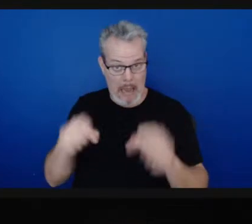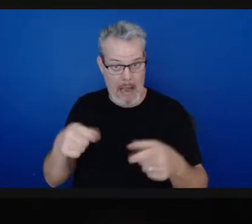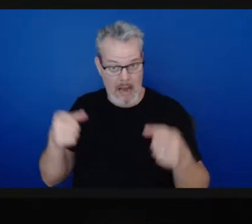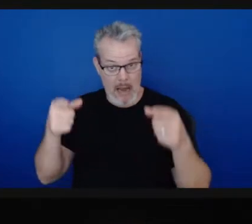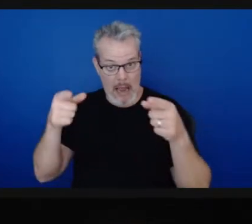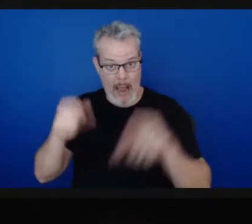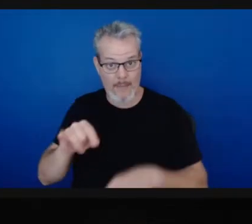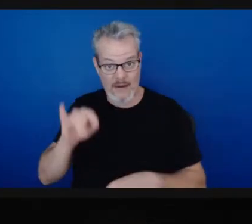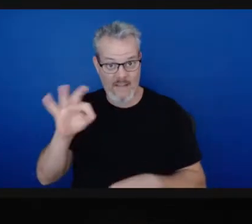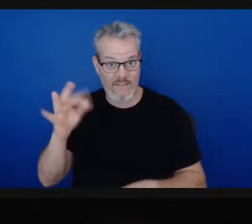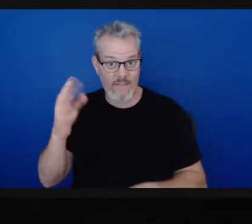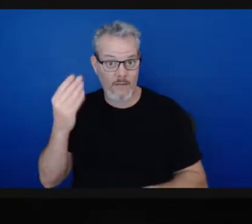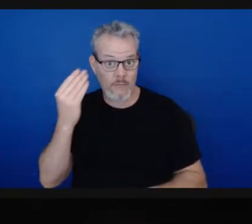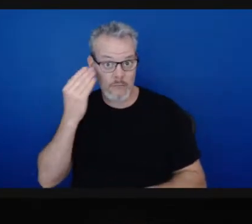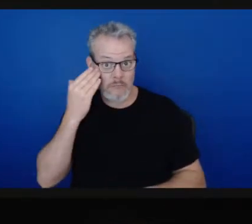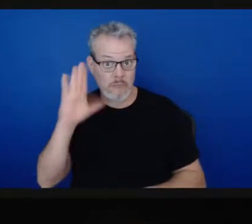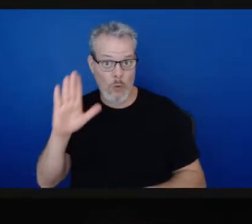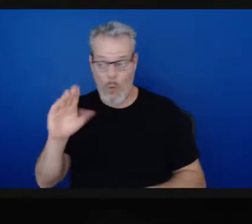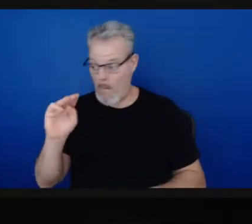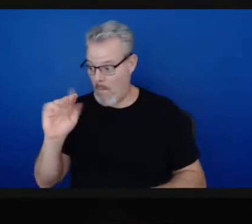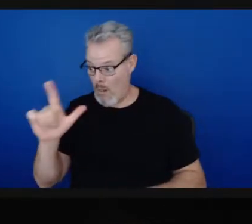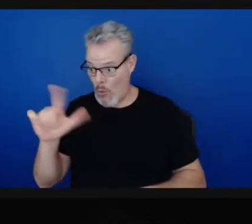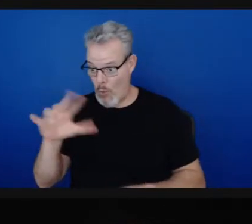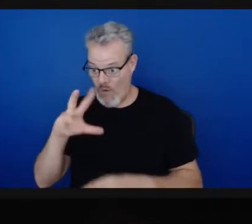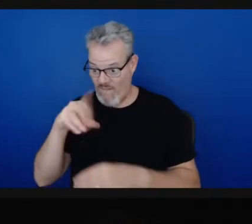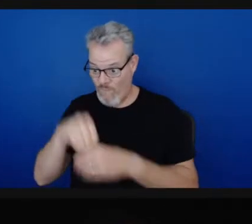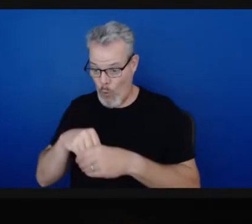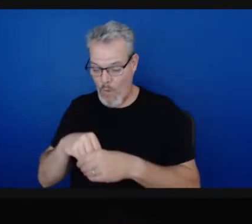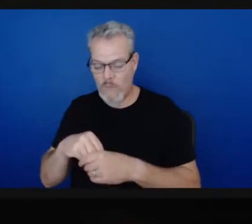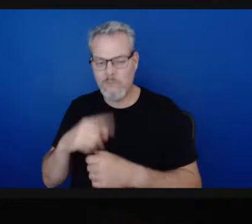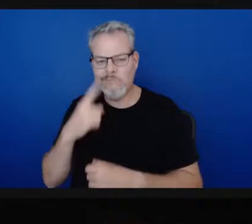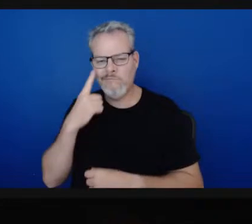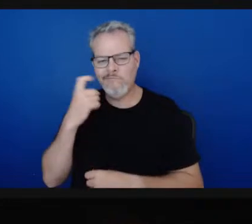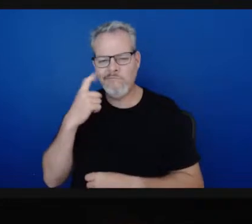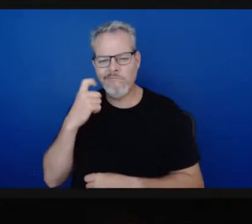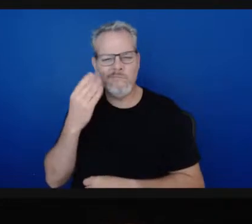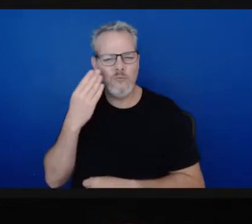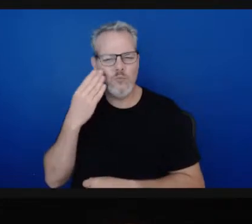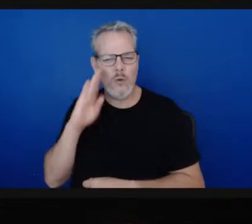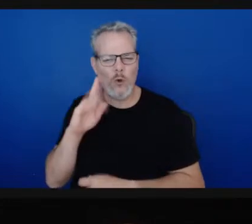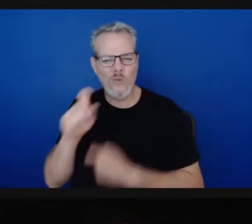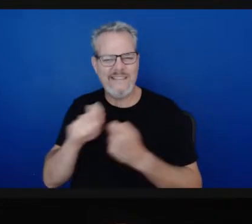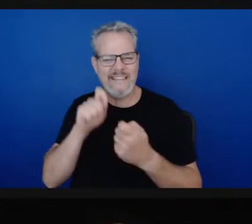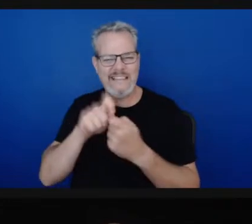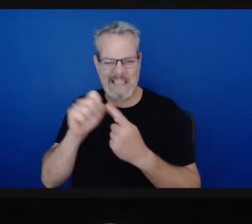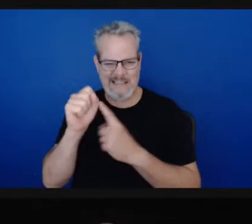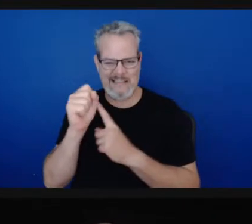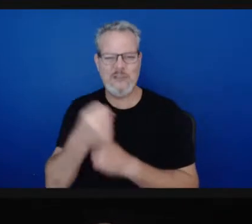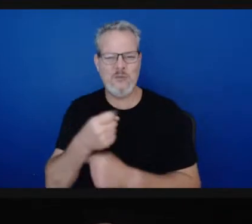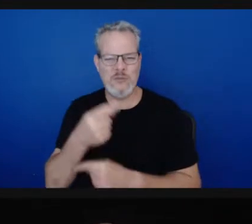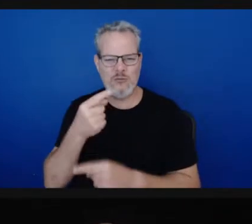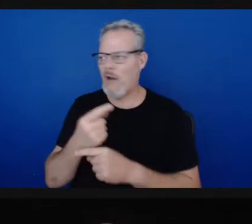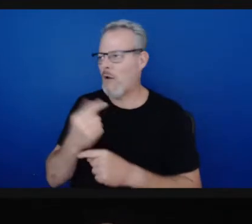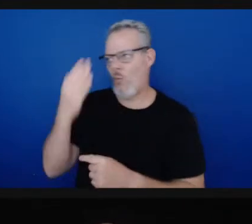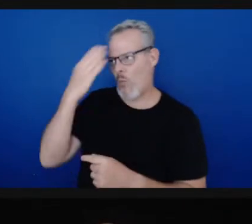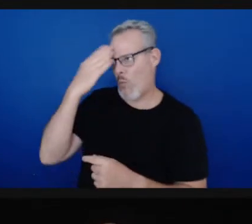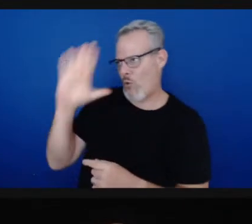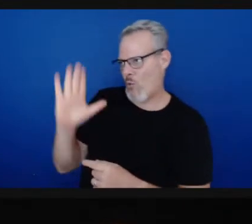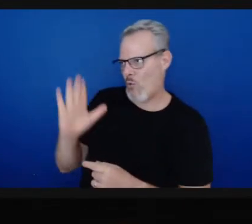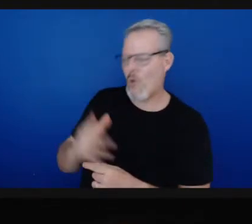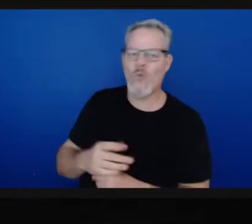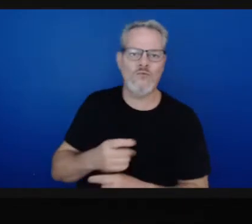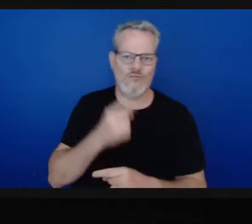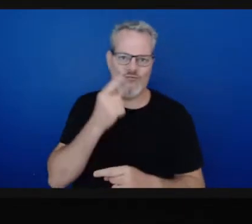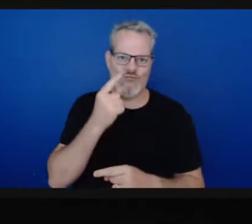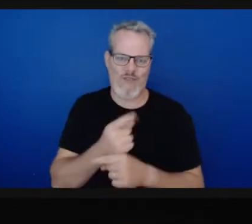is the question. Right. We'd have to, it probably depends on the exact find out. situation, right? Mauna Loa is not just sitting there,